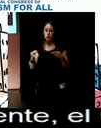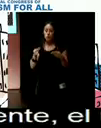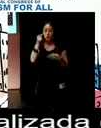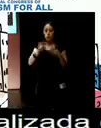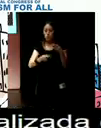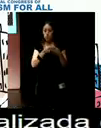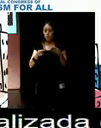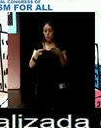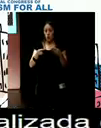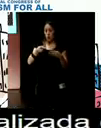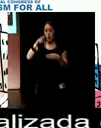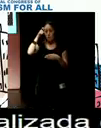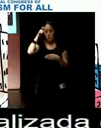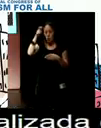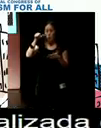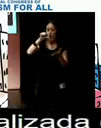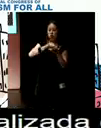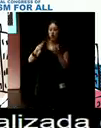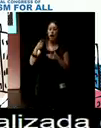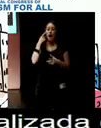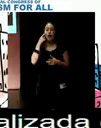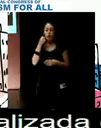the budget allocation, which is very important,